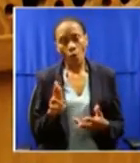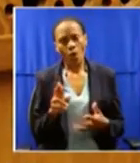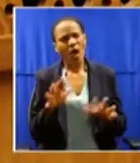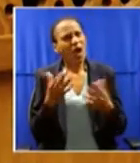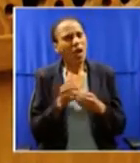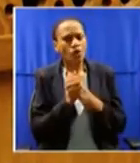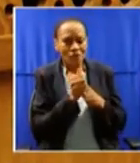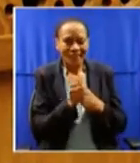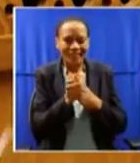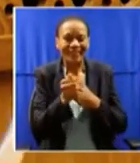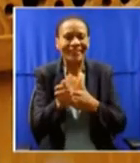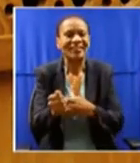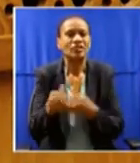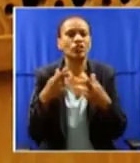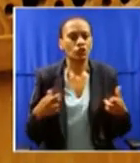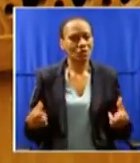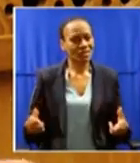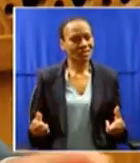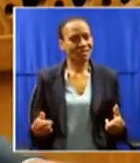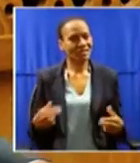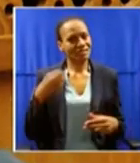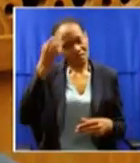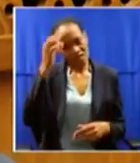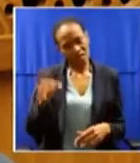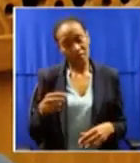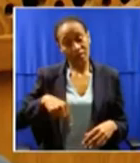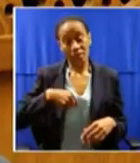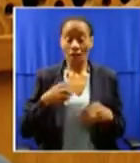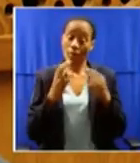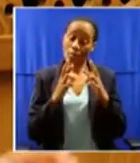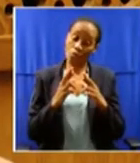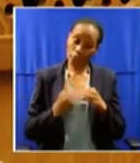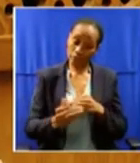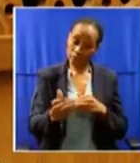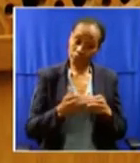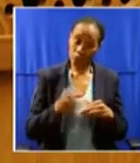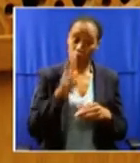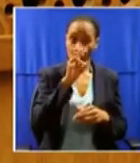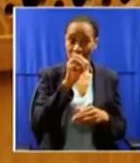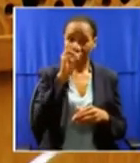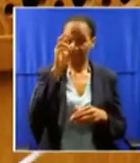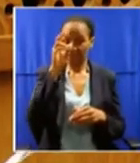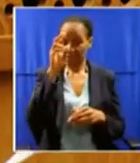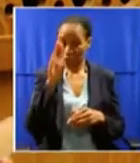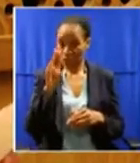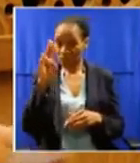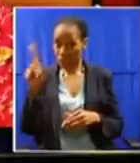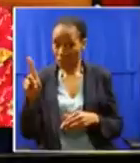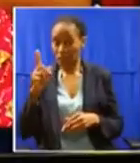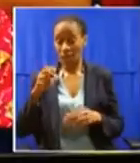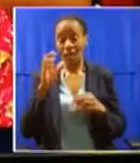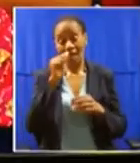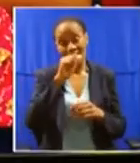stewardship of state resources. We look forward to further growing in the 2021 local government elections. I thank you.